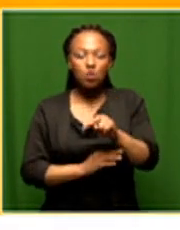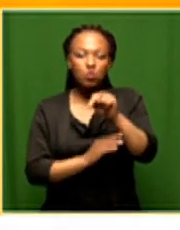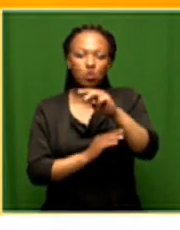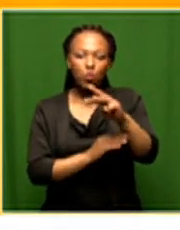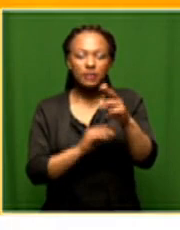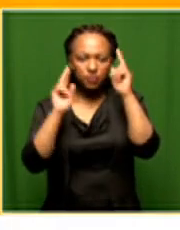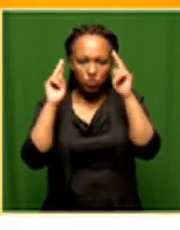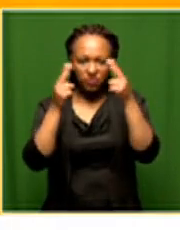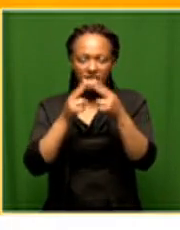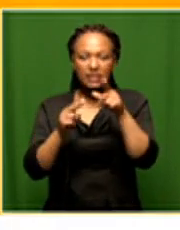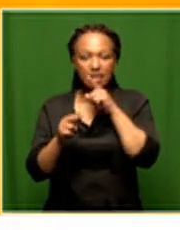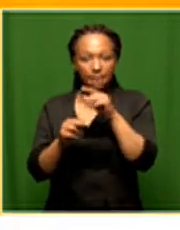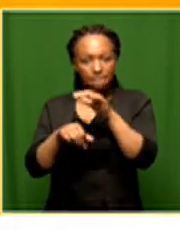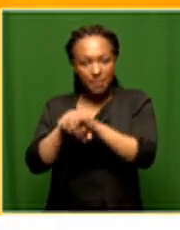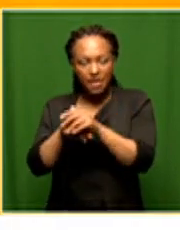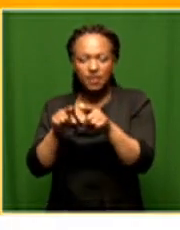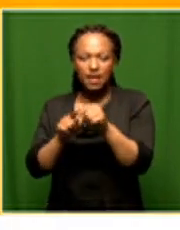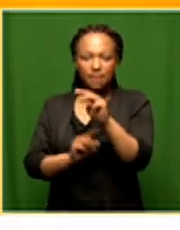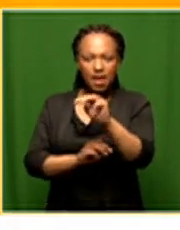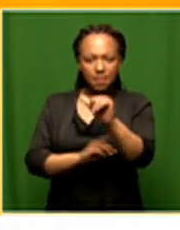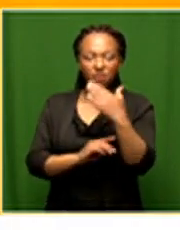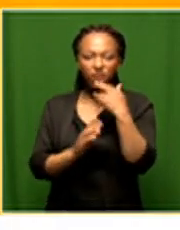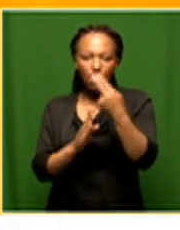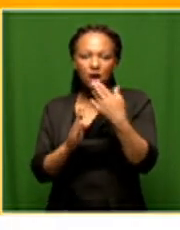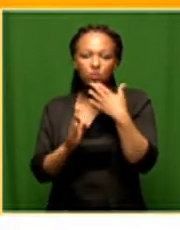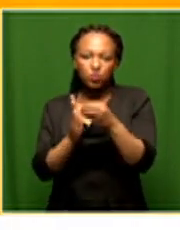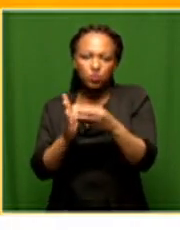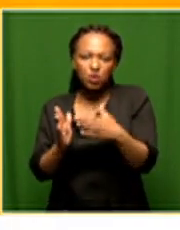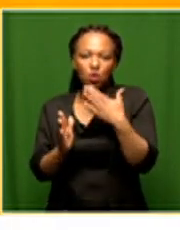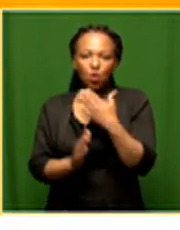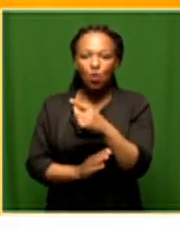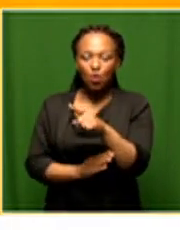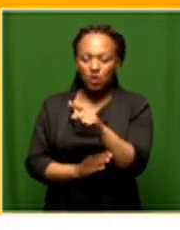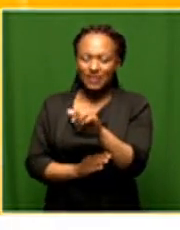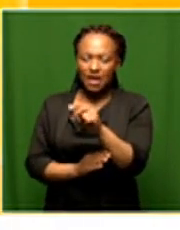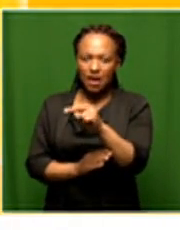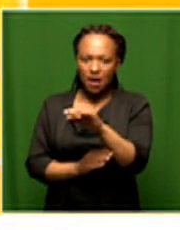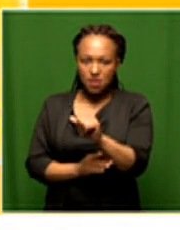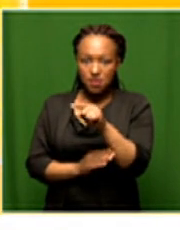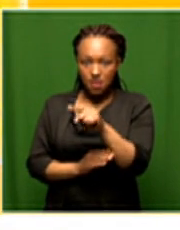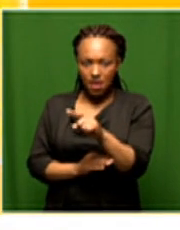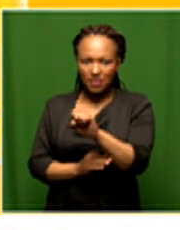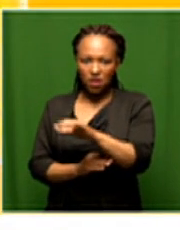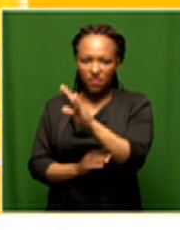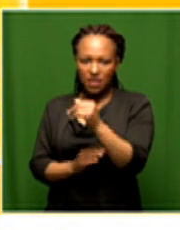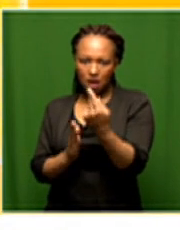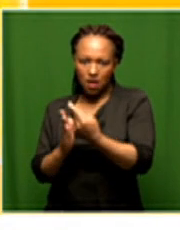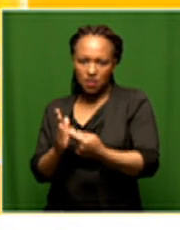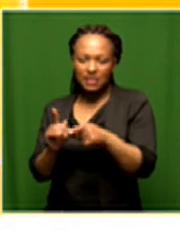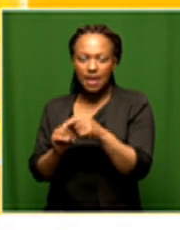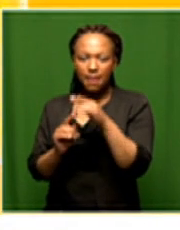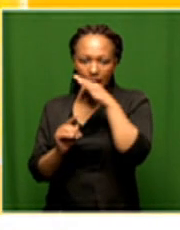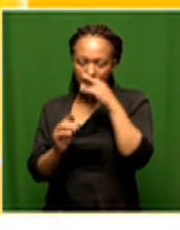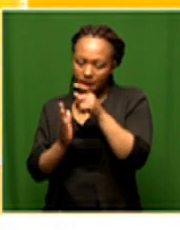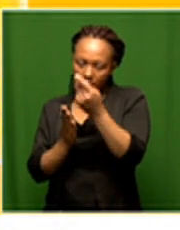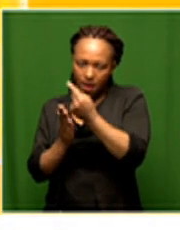University peer and Master of Art in Graphic Design student Tanya van Deventer, South African illustrator and animator Morena